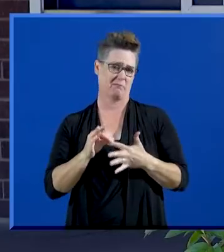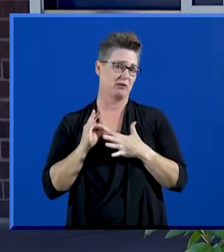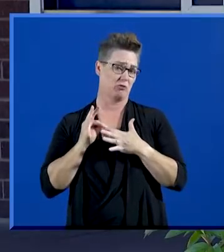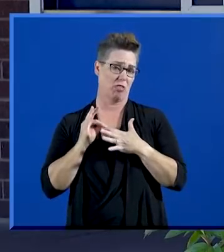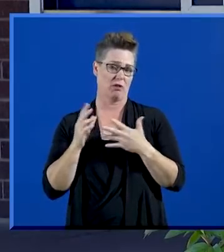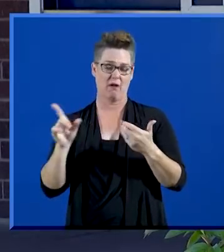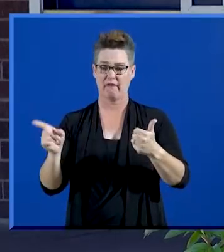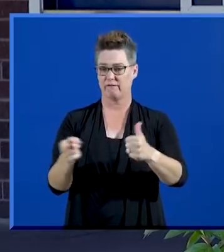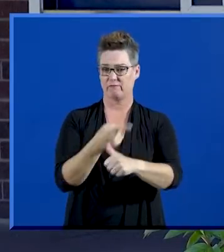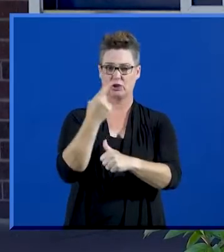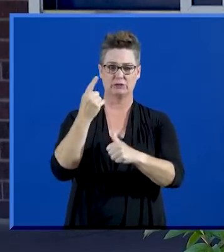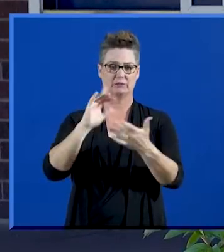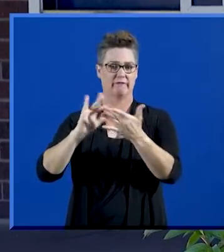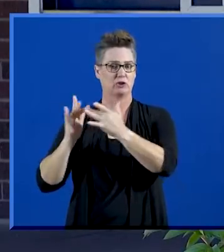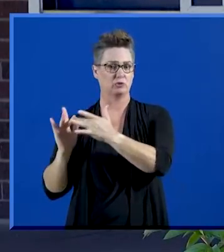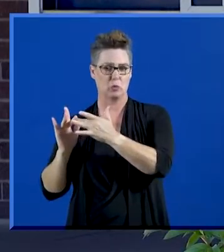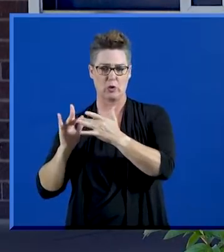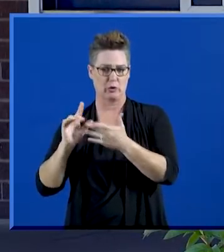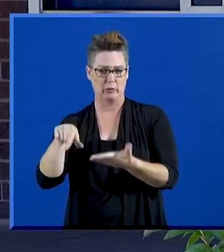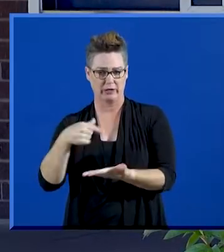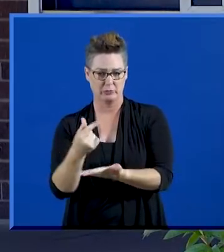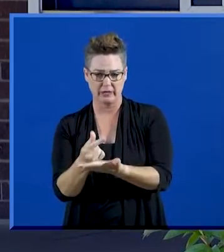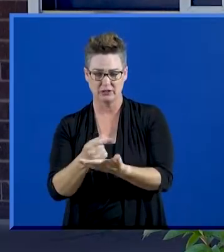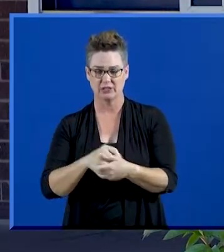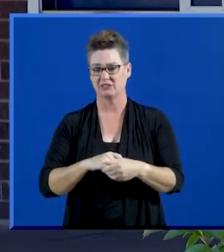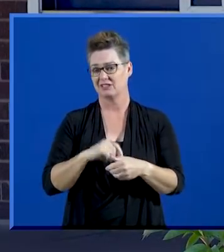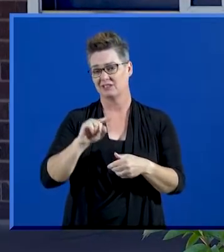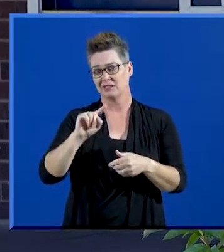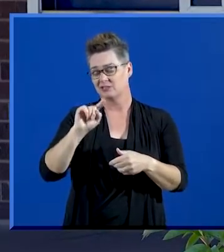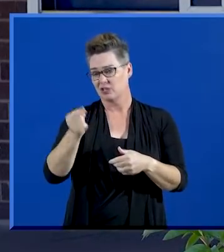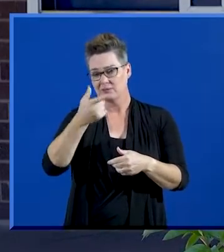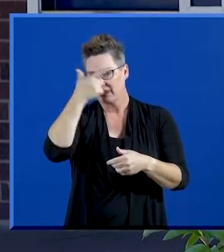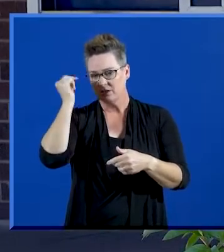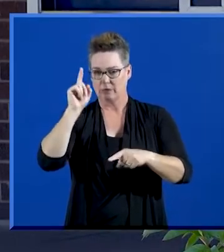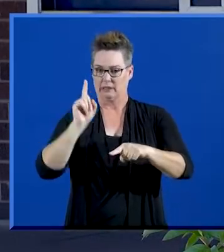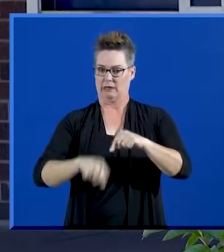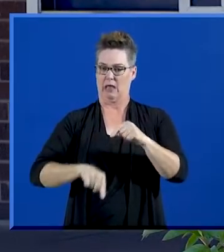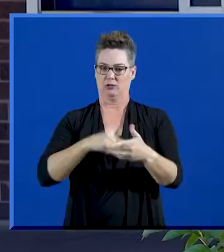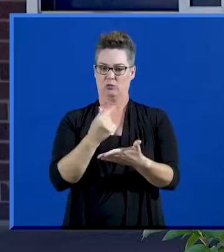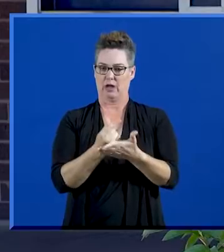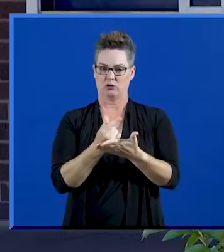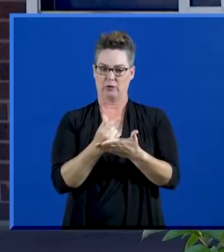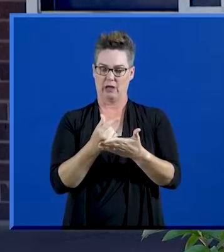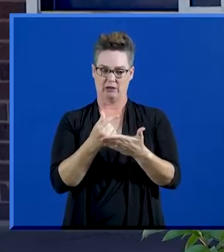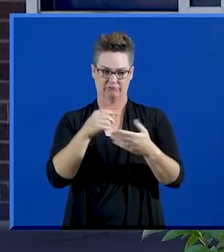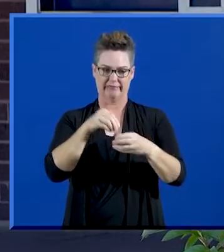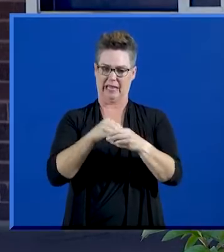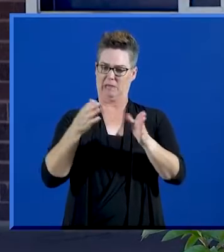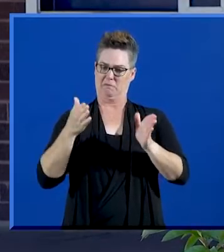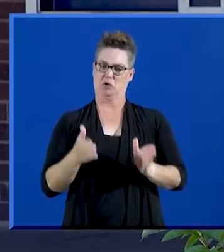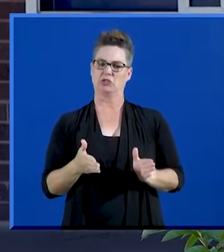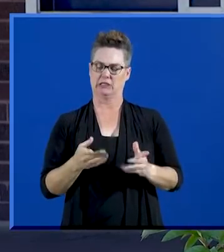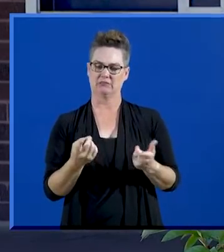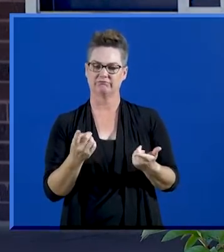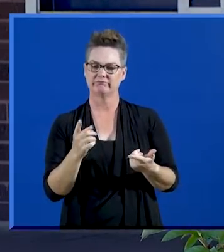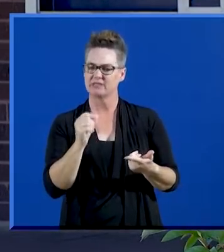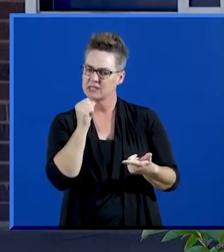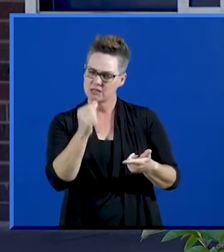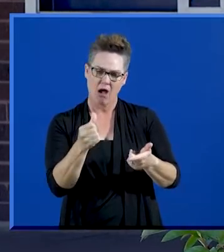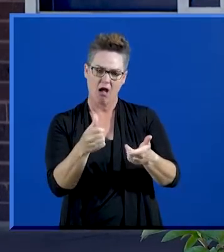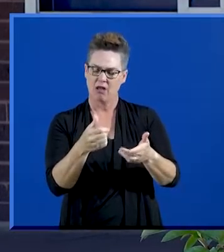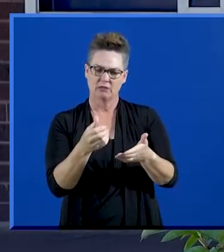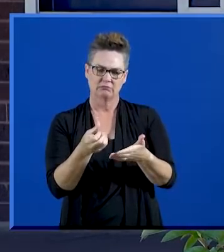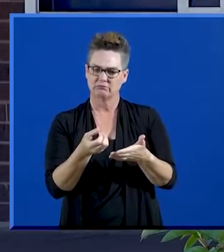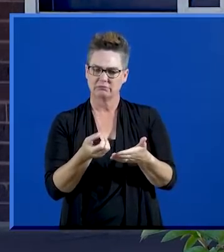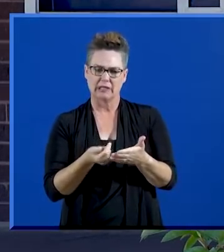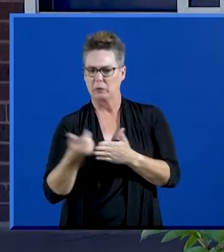this graduation as something special, the first virtual graduation. And just because we can't graduate in person does not take